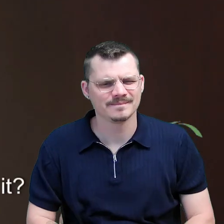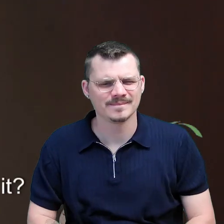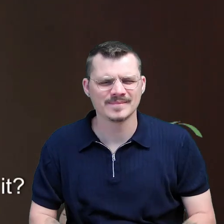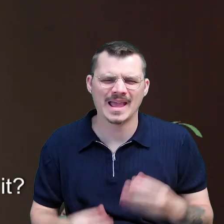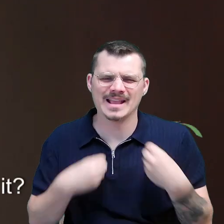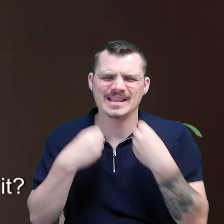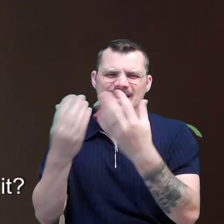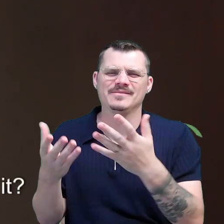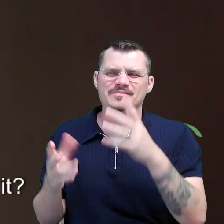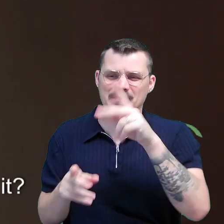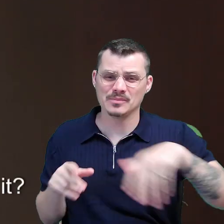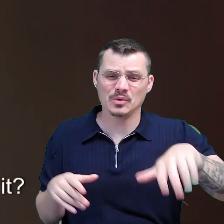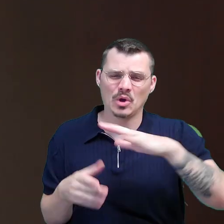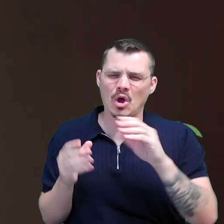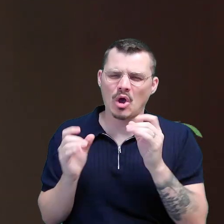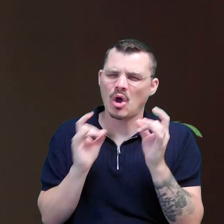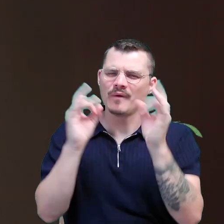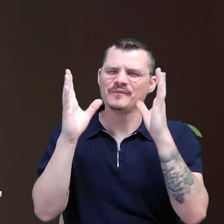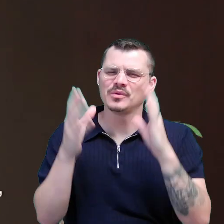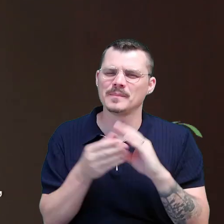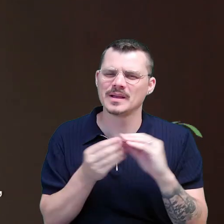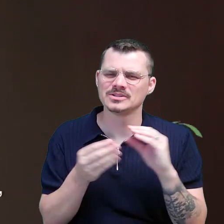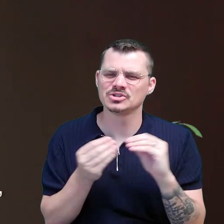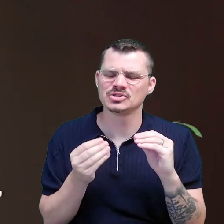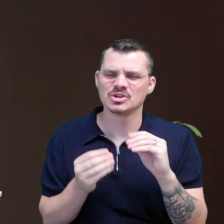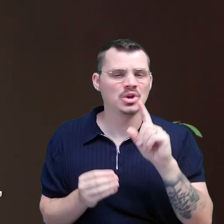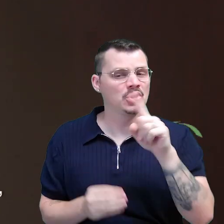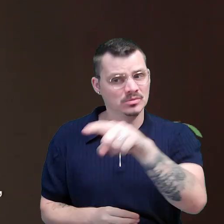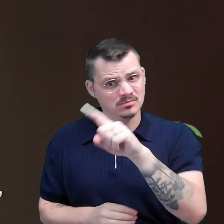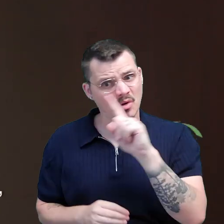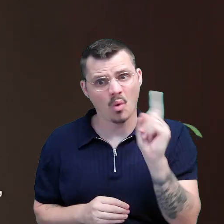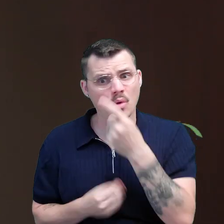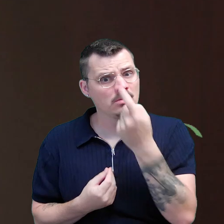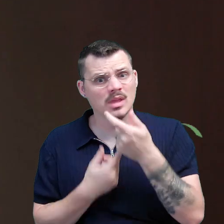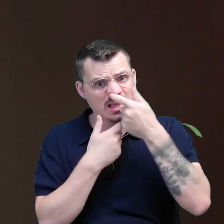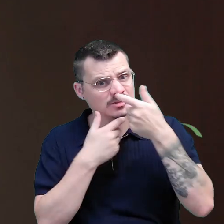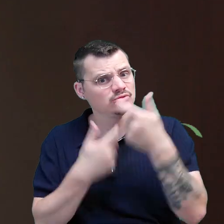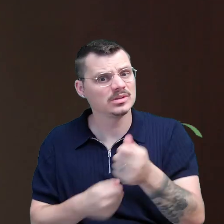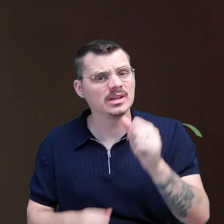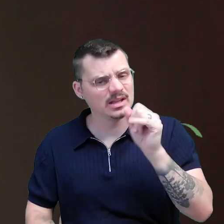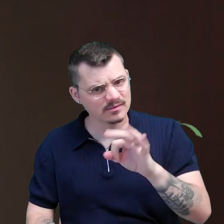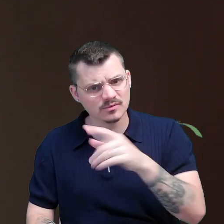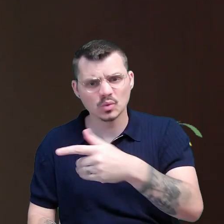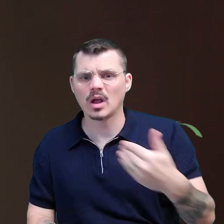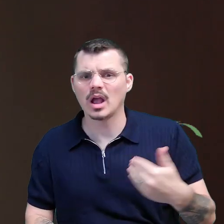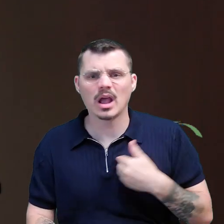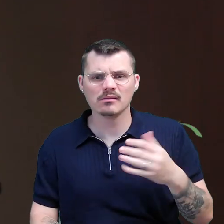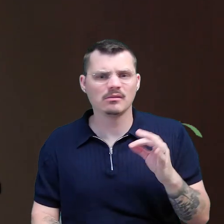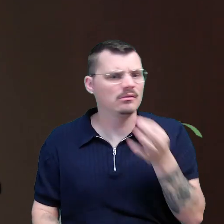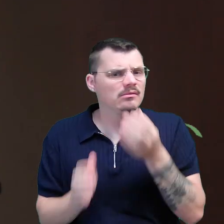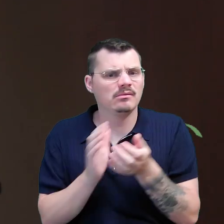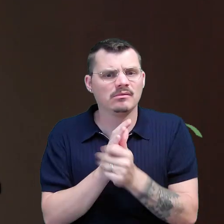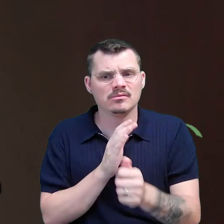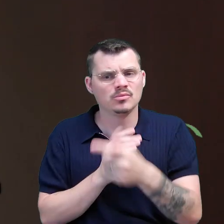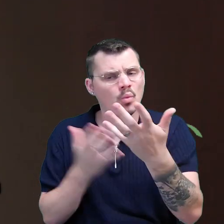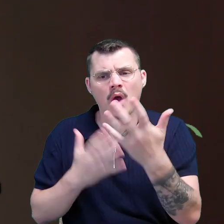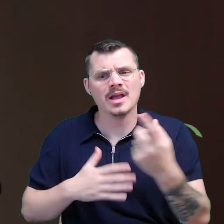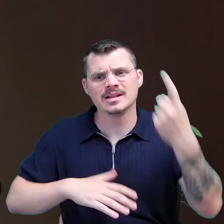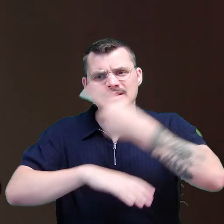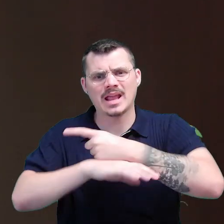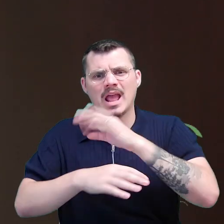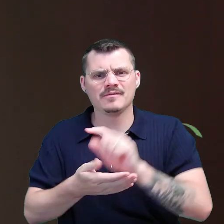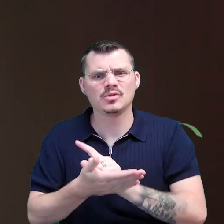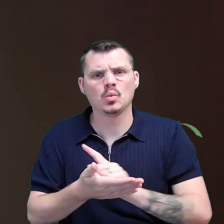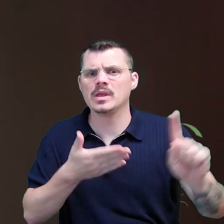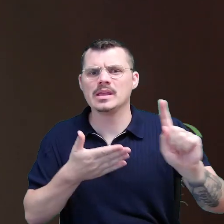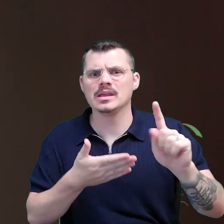Gives people an awful message, doesn't it? Yeah, you're only interesting if you can, tell me what day of the week it was